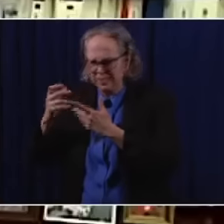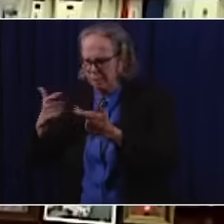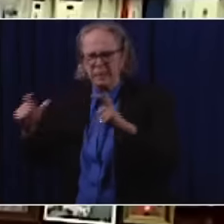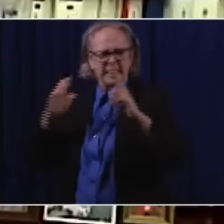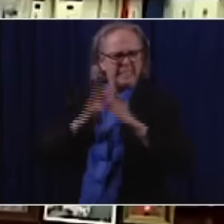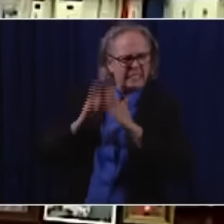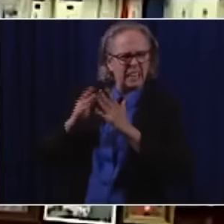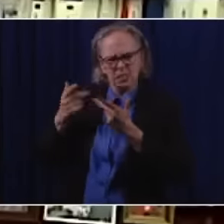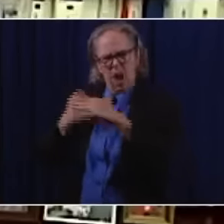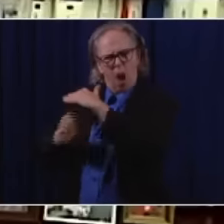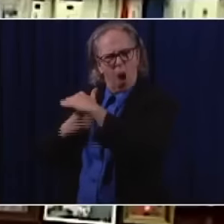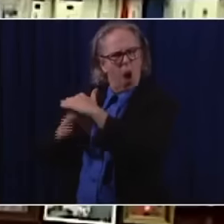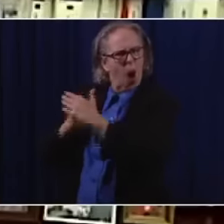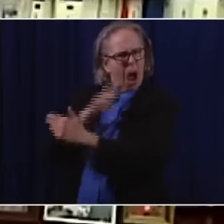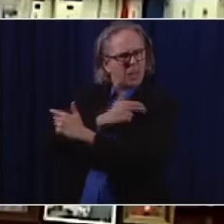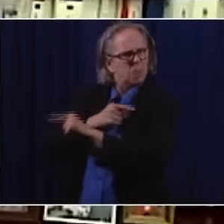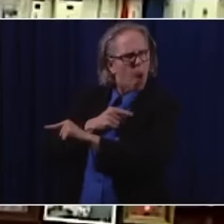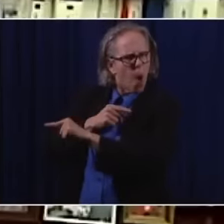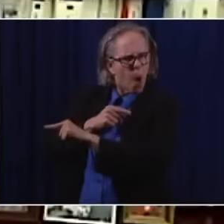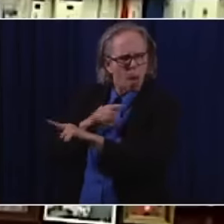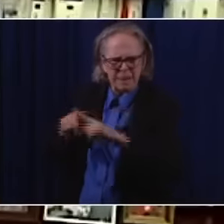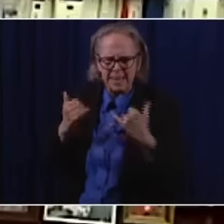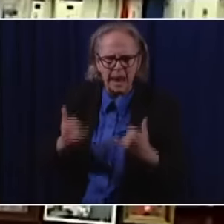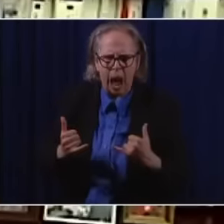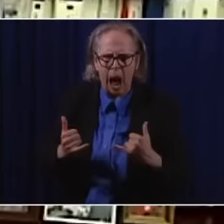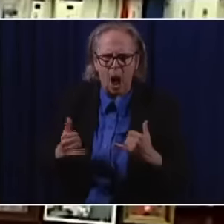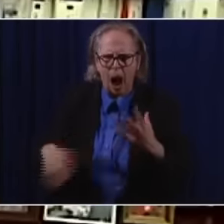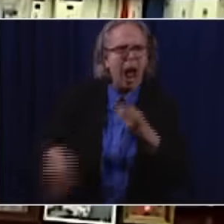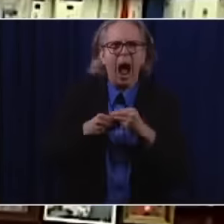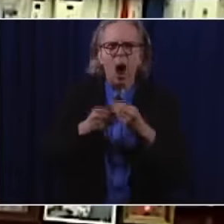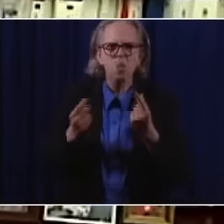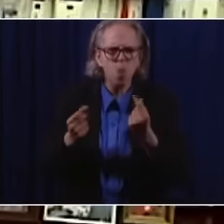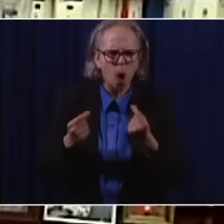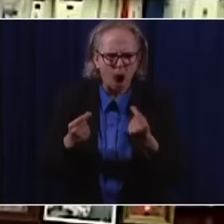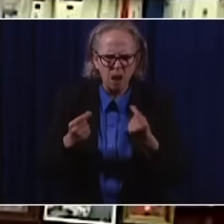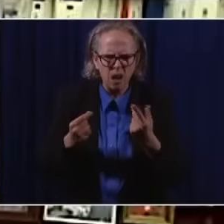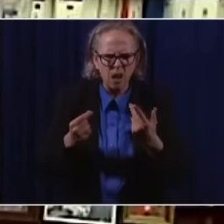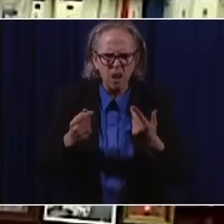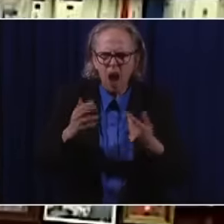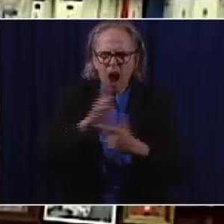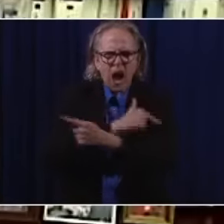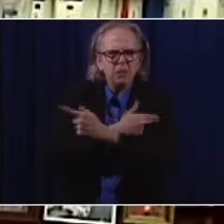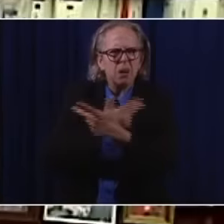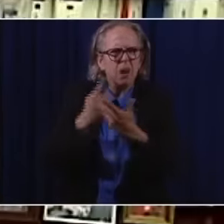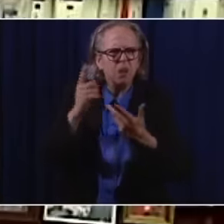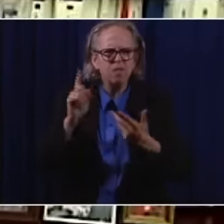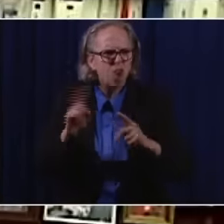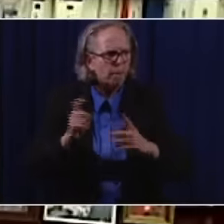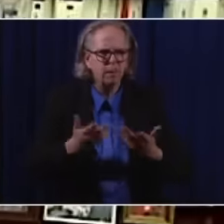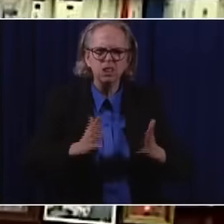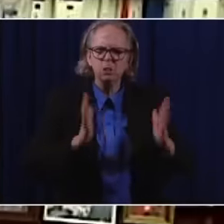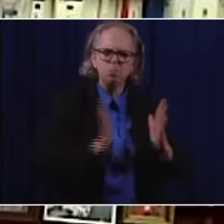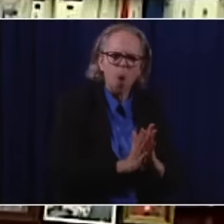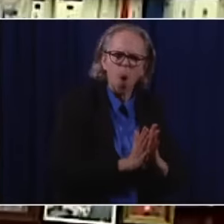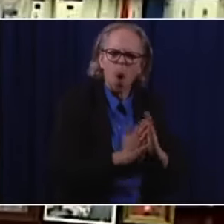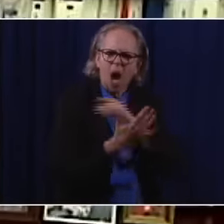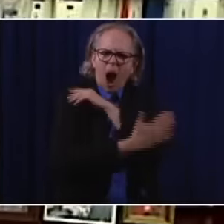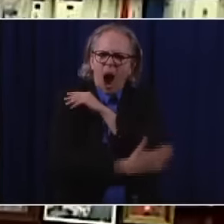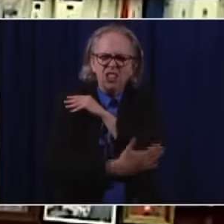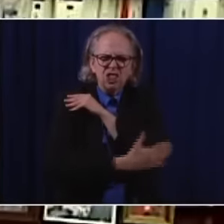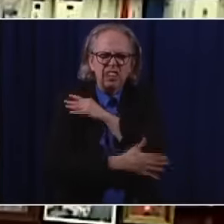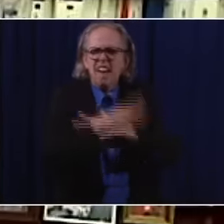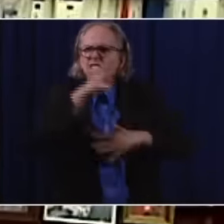major difference now is the number of ODRC inmates that need to be in the hospital. We're seeing far better numbers in terms of the